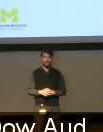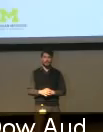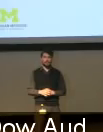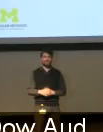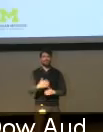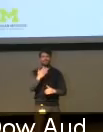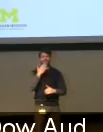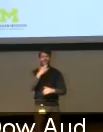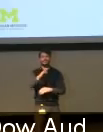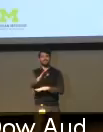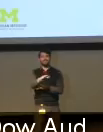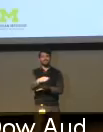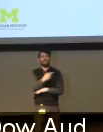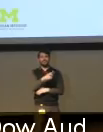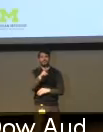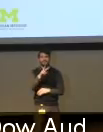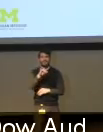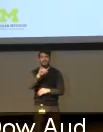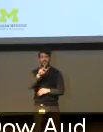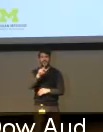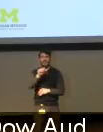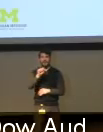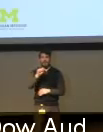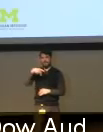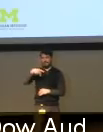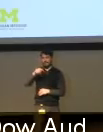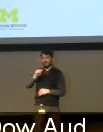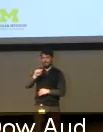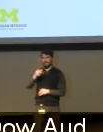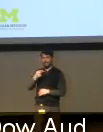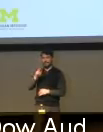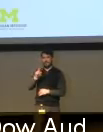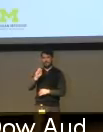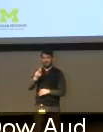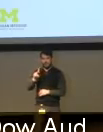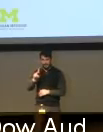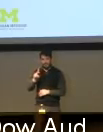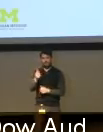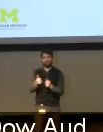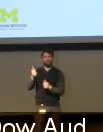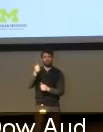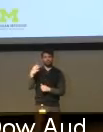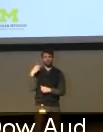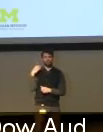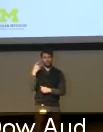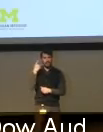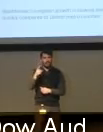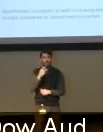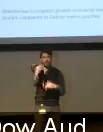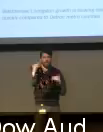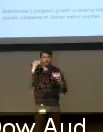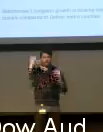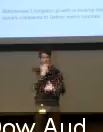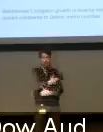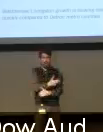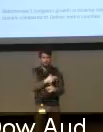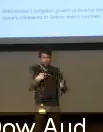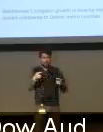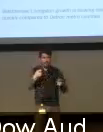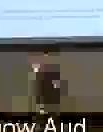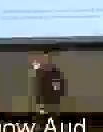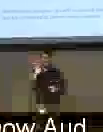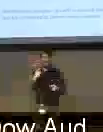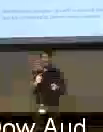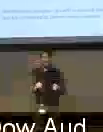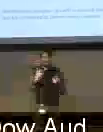Good afternoon. I'm Vikas Parekh, Associate Chief Clinical Officer for our adult hospitals and Medical Director for Capacity Management. First, I'd